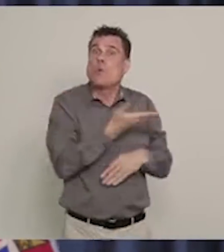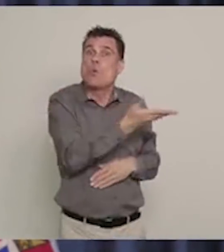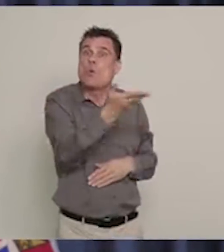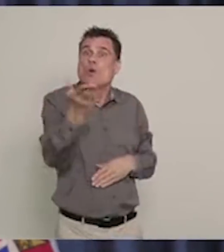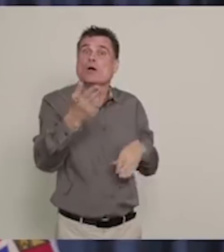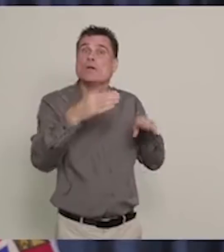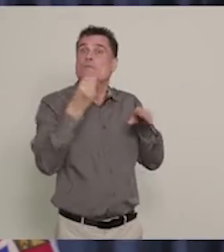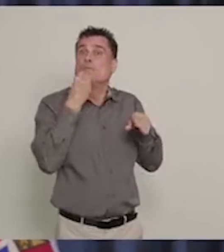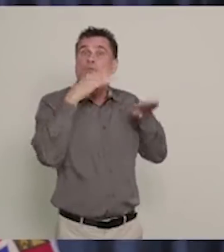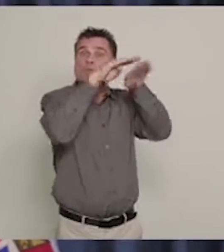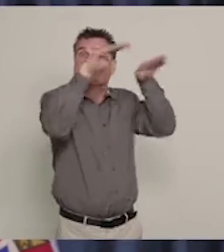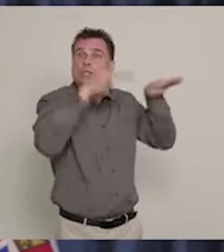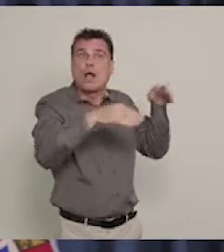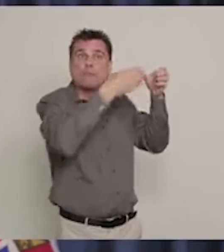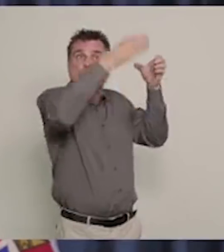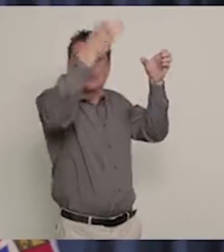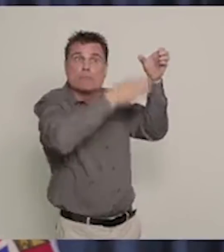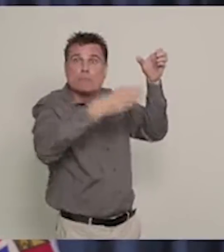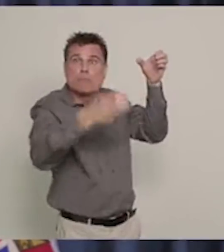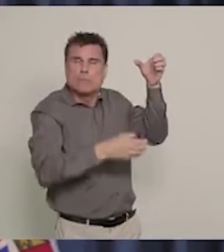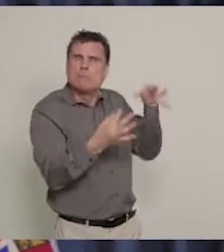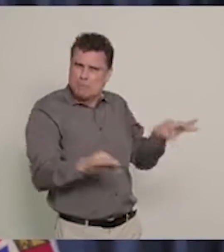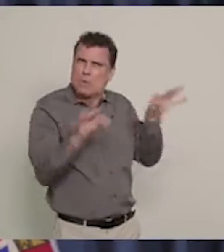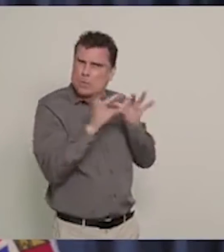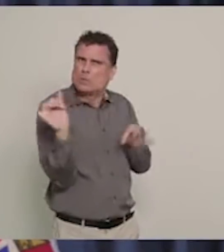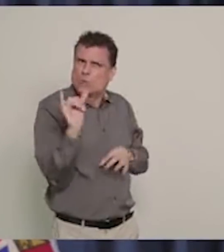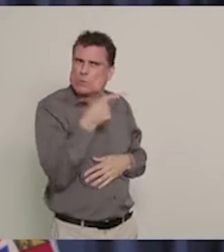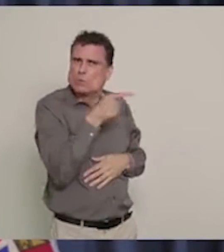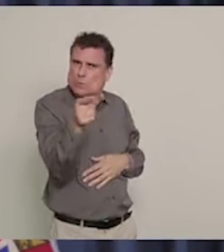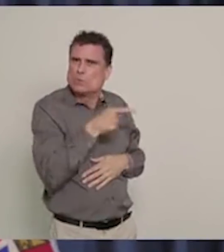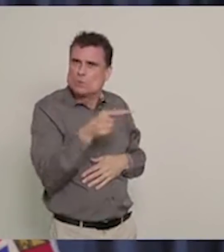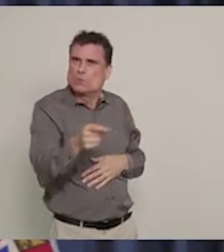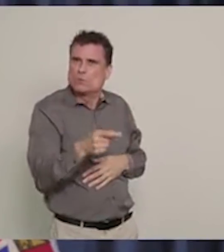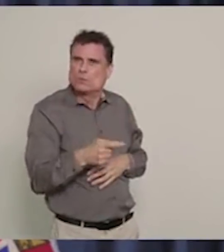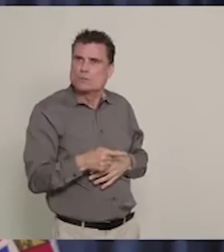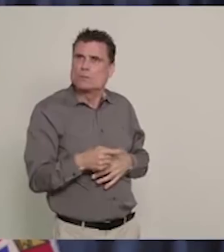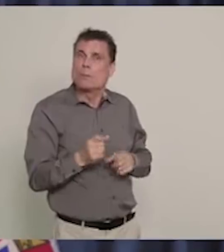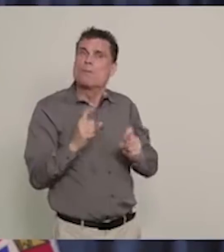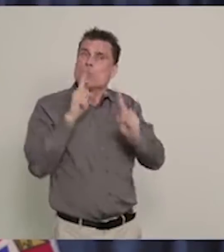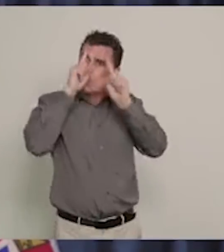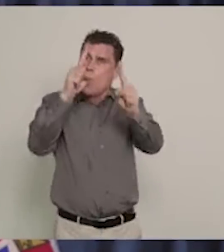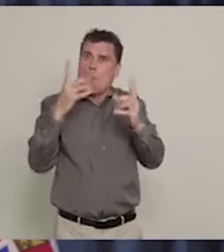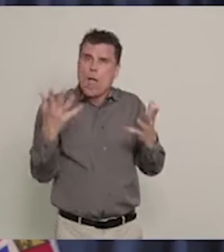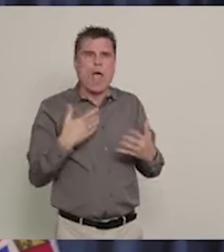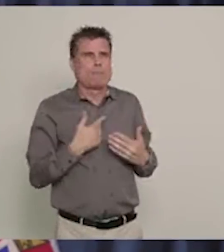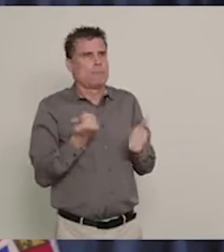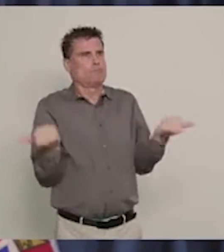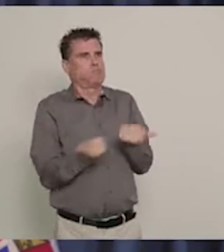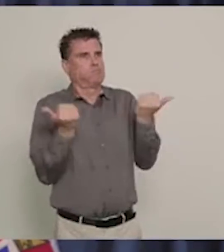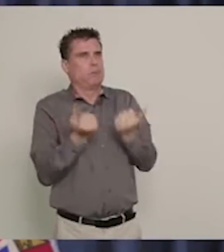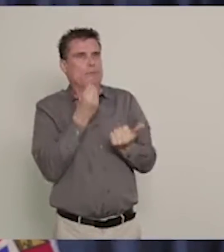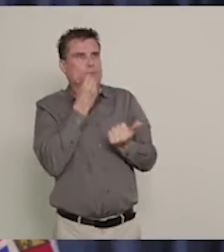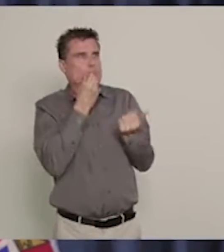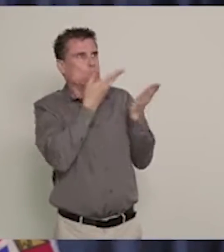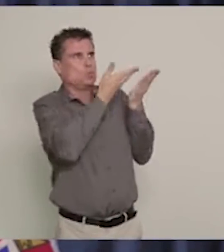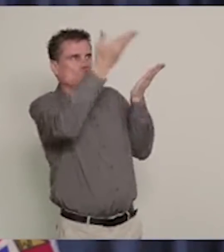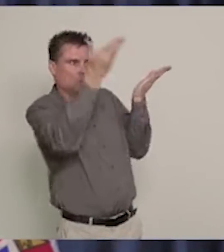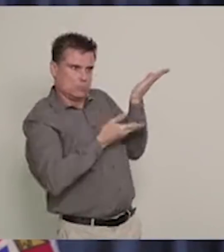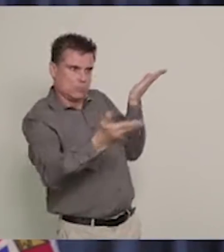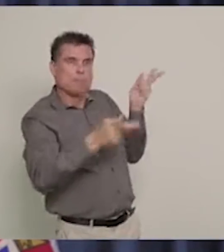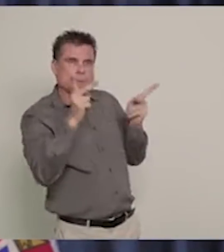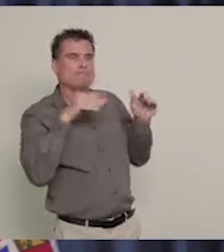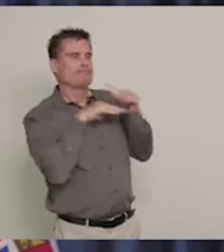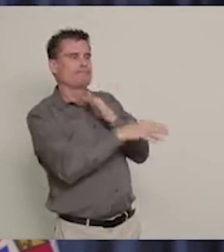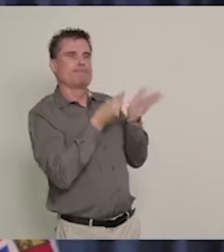that childcare is available for first responders, frontline workers, not just those critically important health workers, but